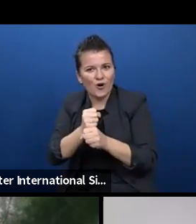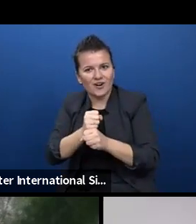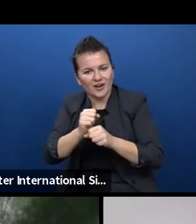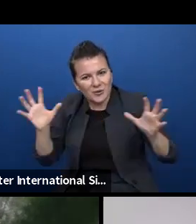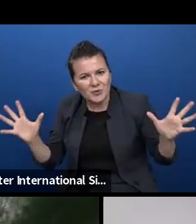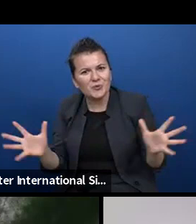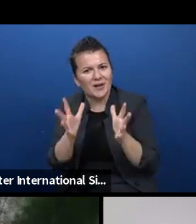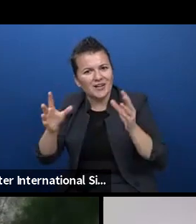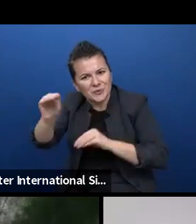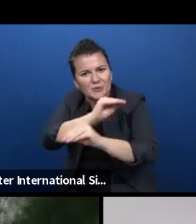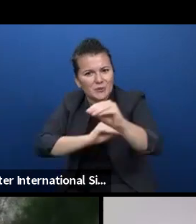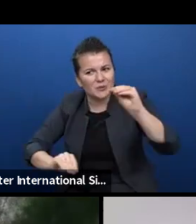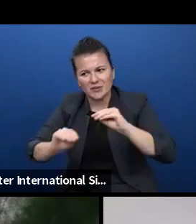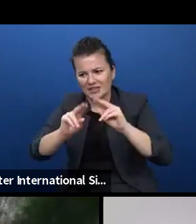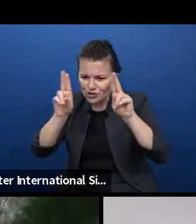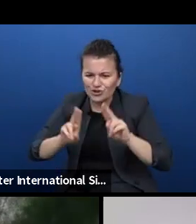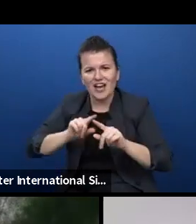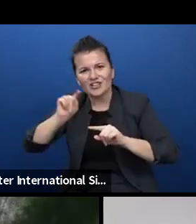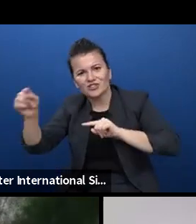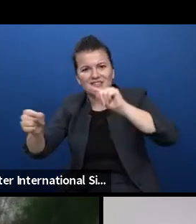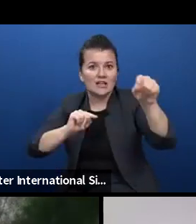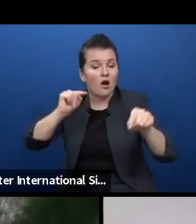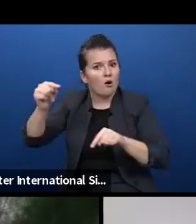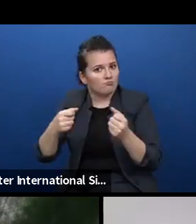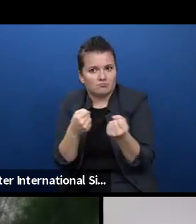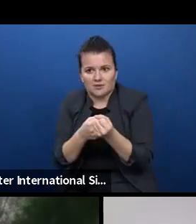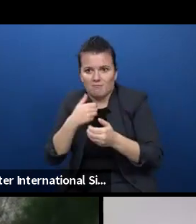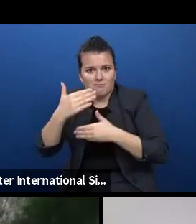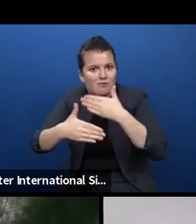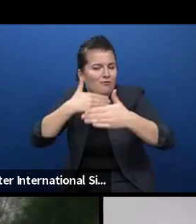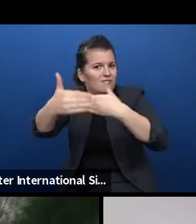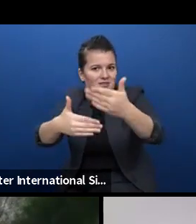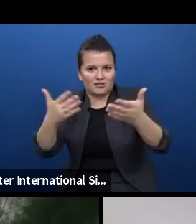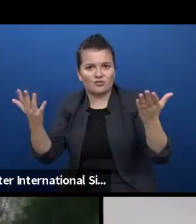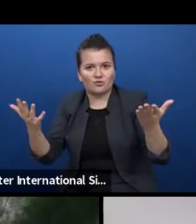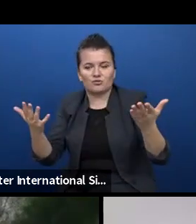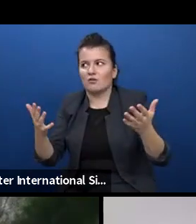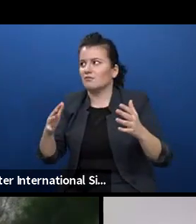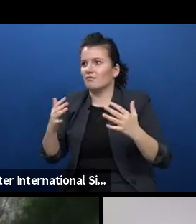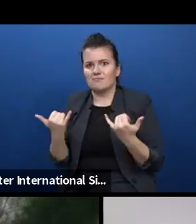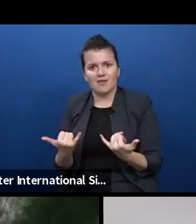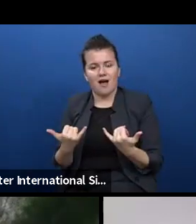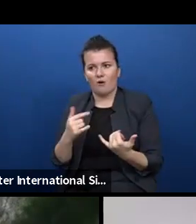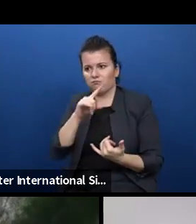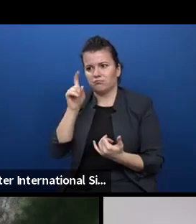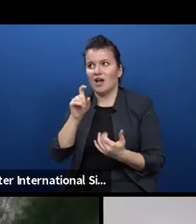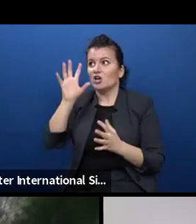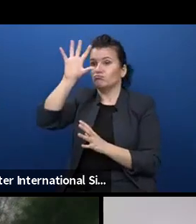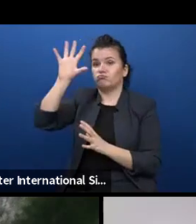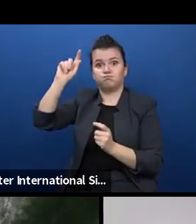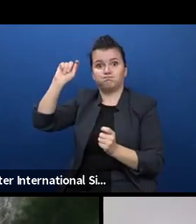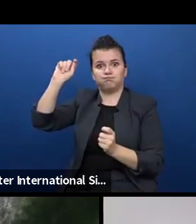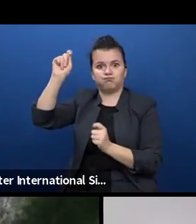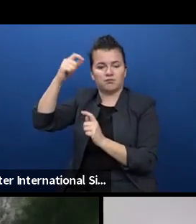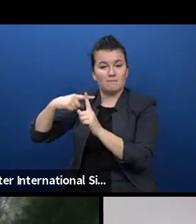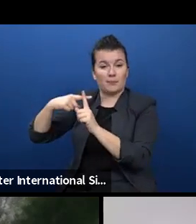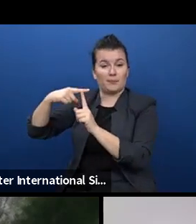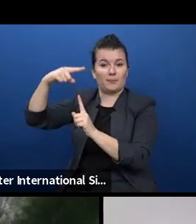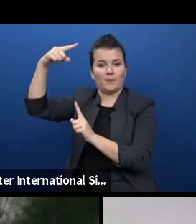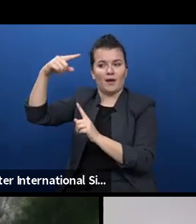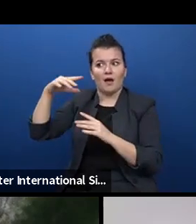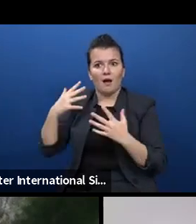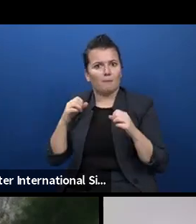to support international work. And so, how, how is that possible in terms of climate change. And as Christos already